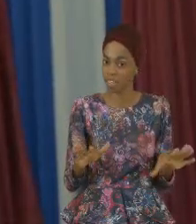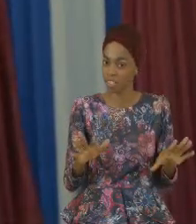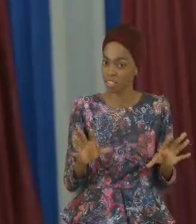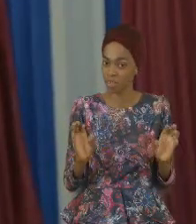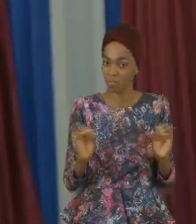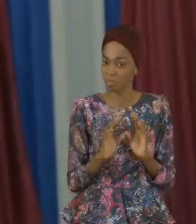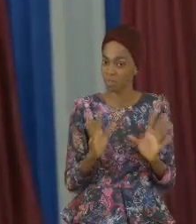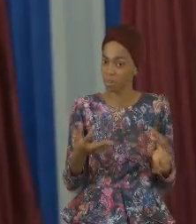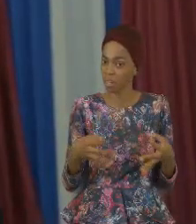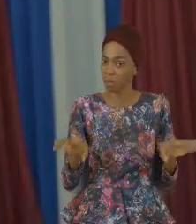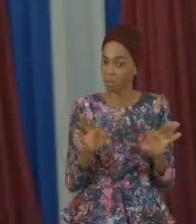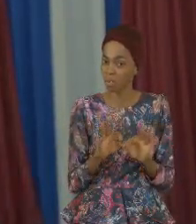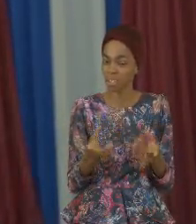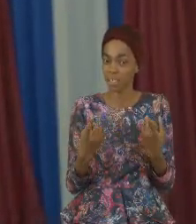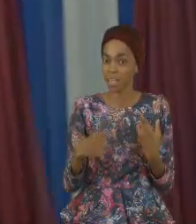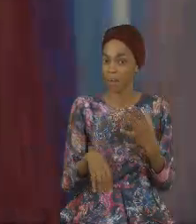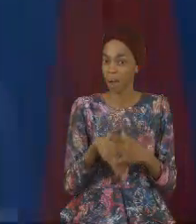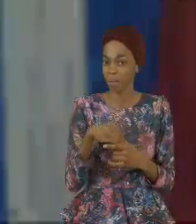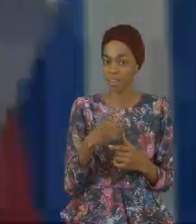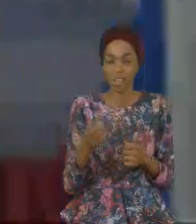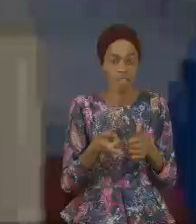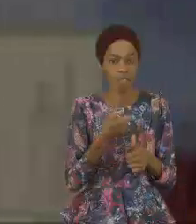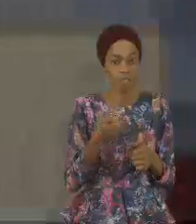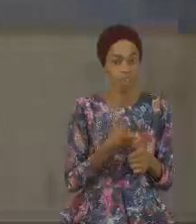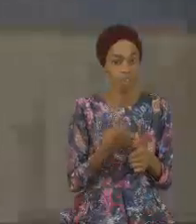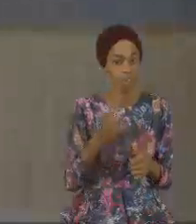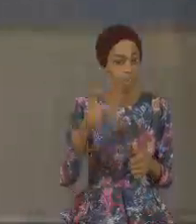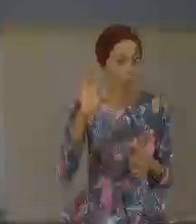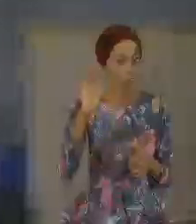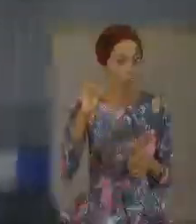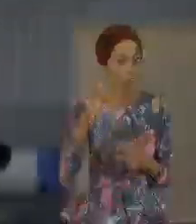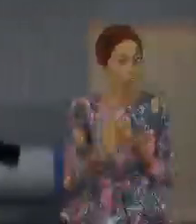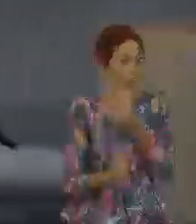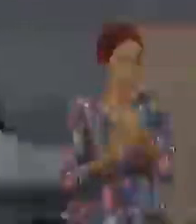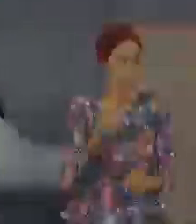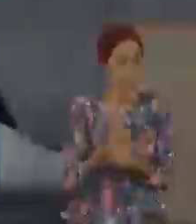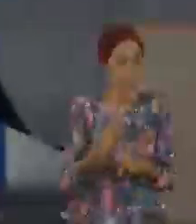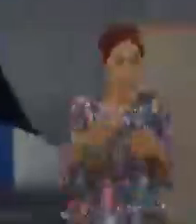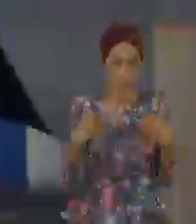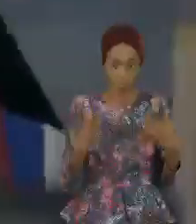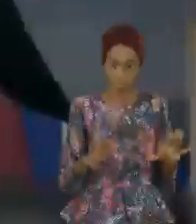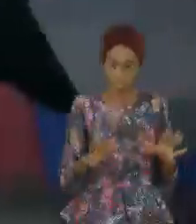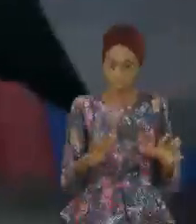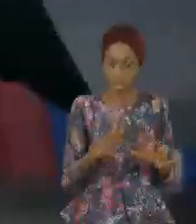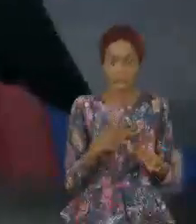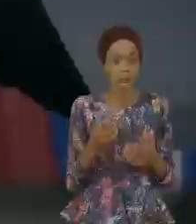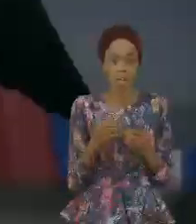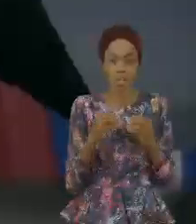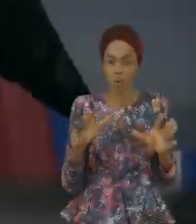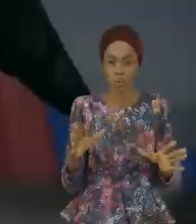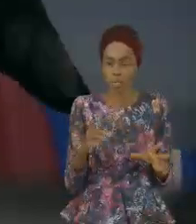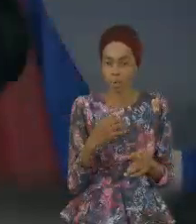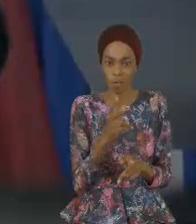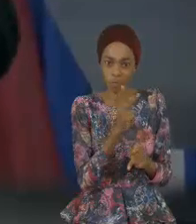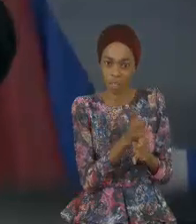value came out. The first 80 years gone, and nothing of preservation